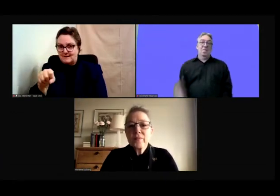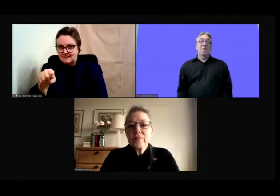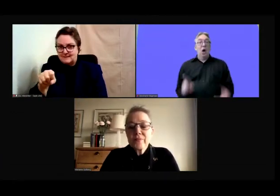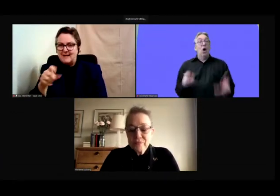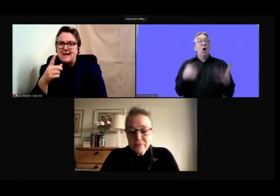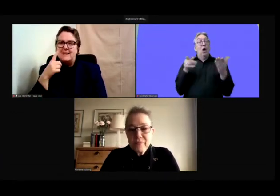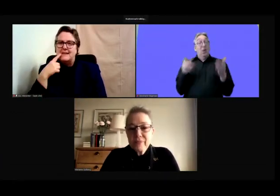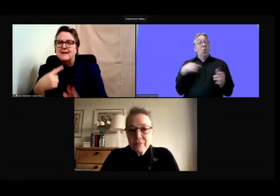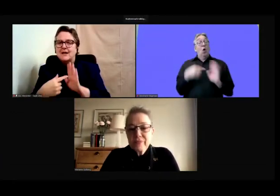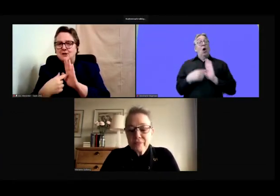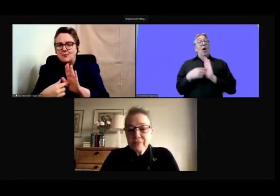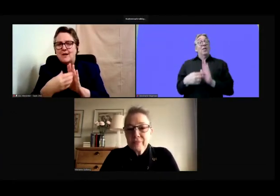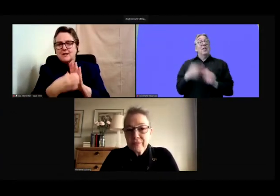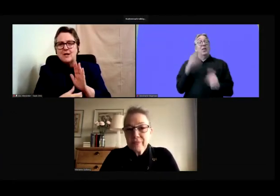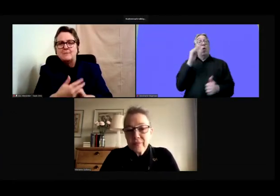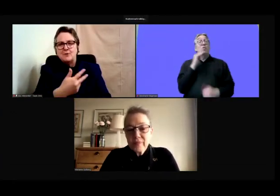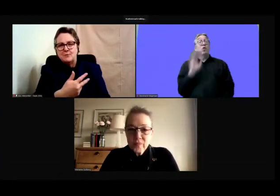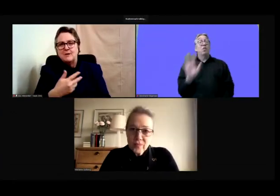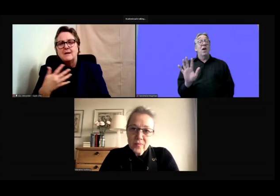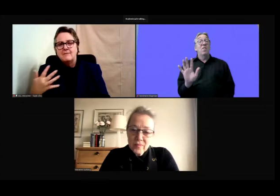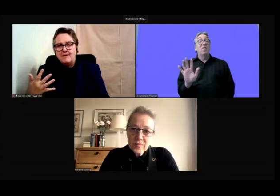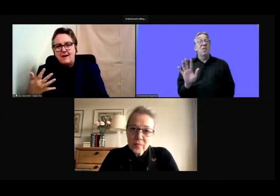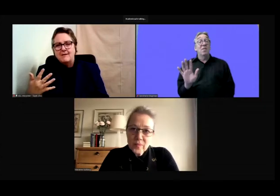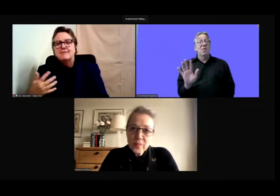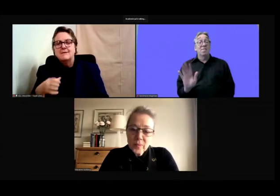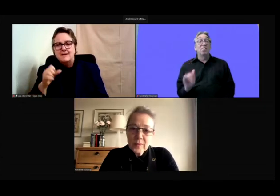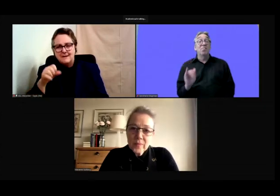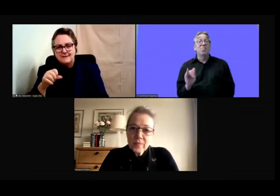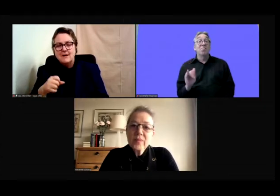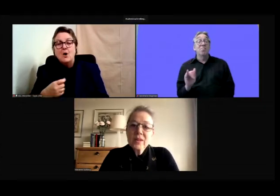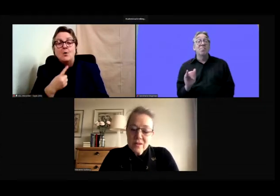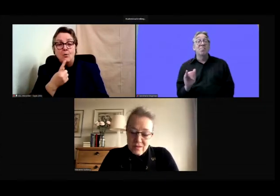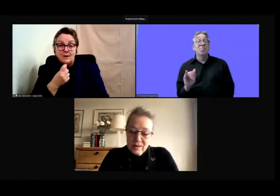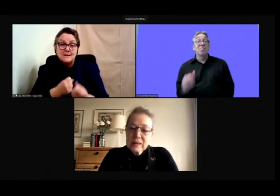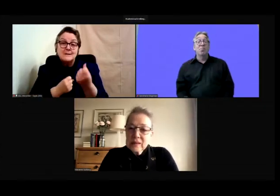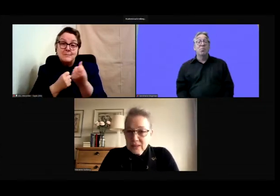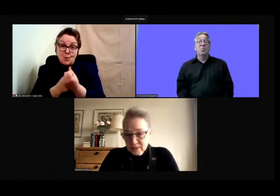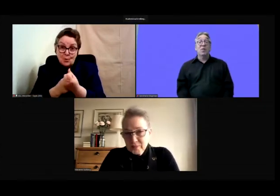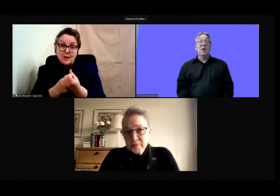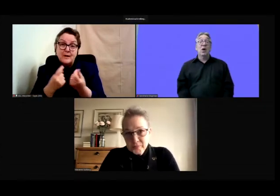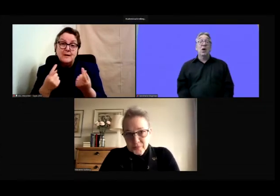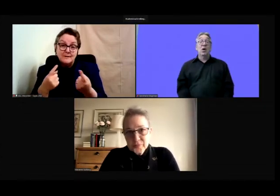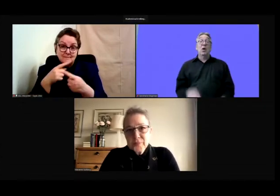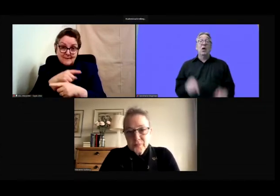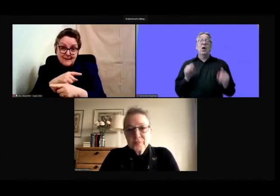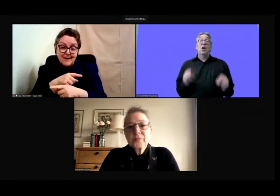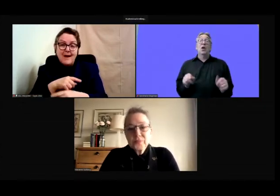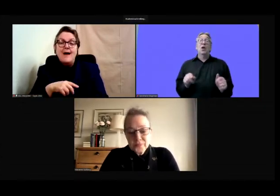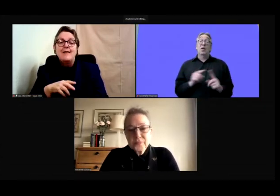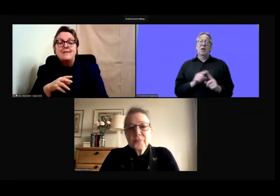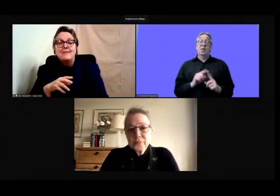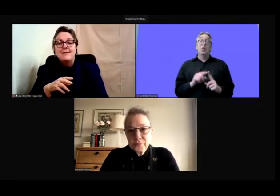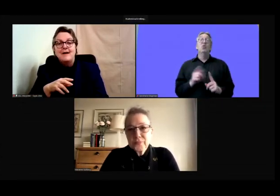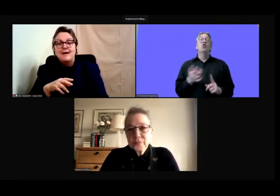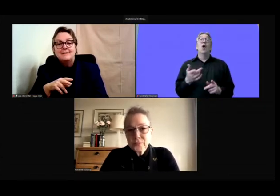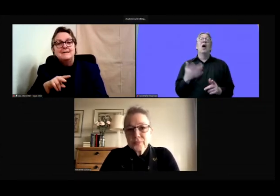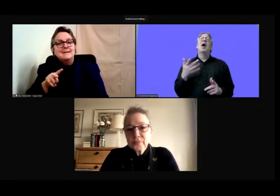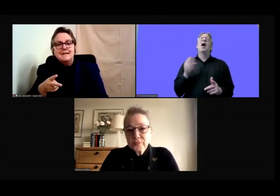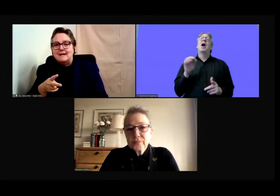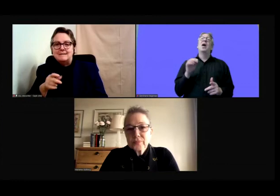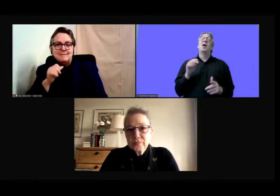chapter 3 and 5. And one, it is supporting, basically, and then the other, it's hindering, actually.